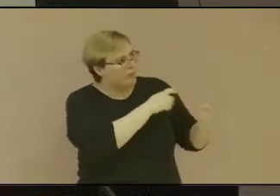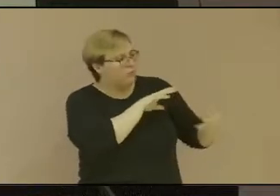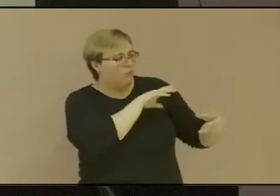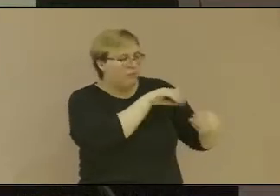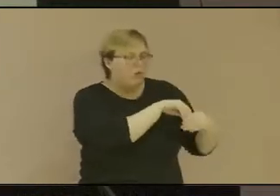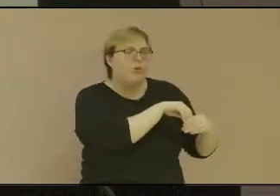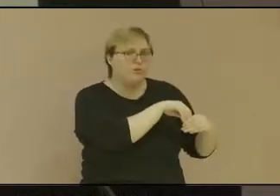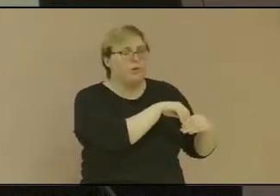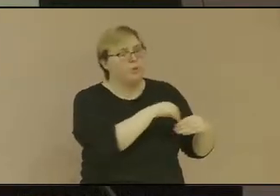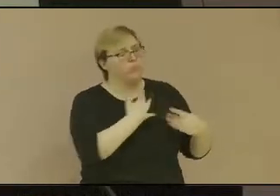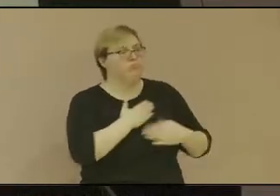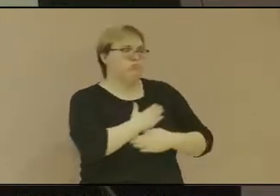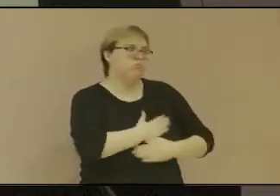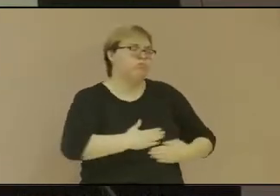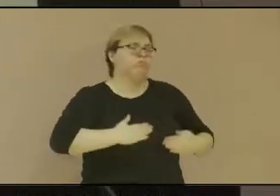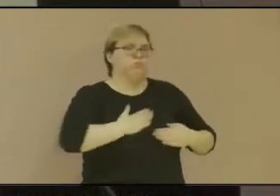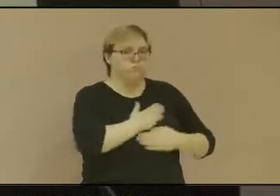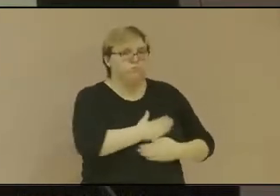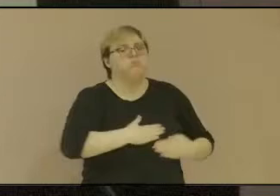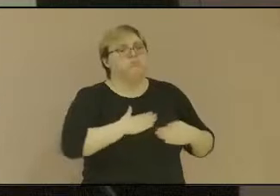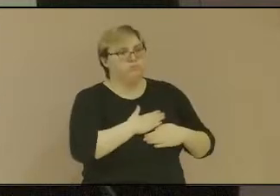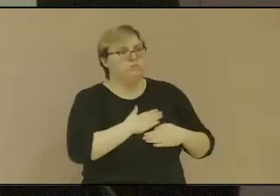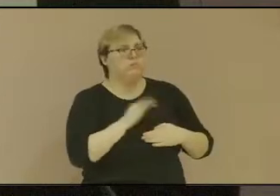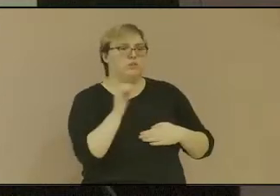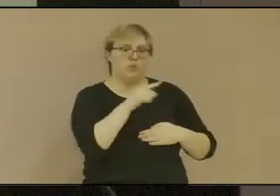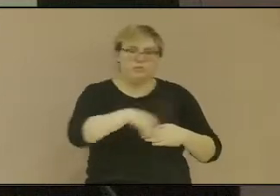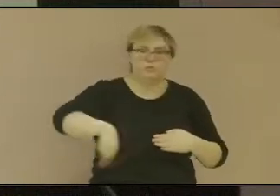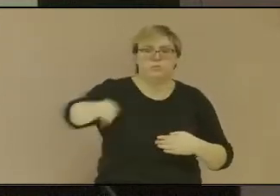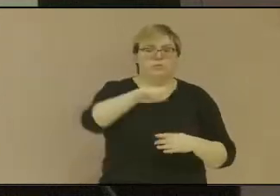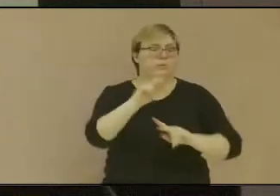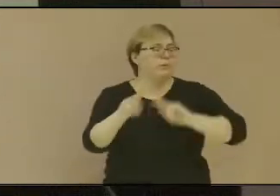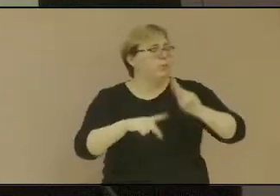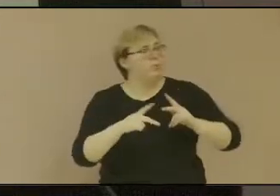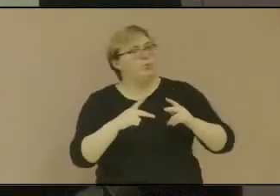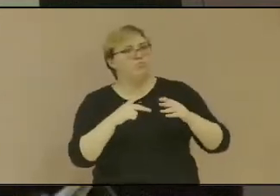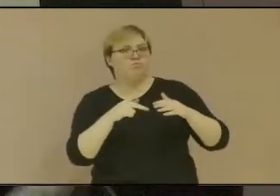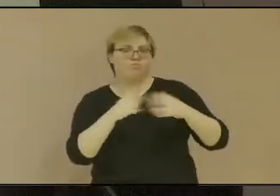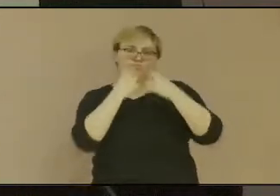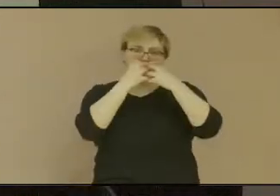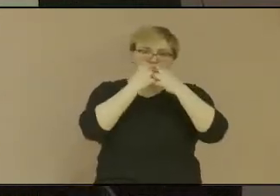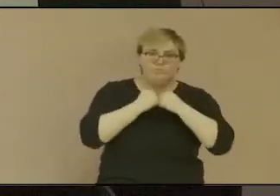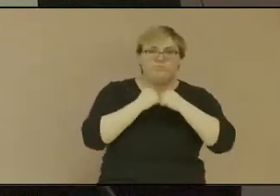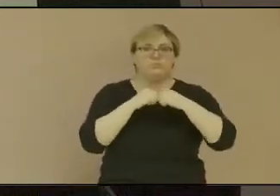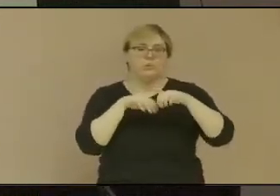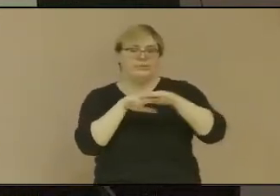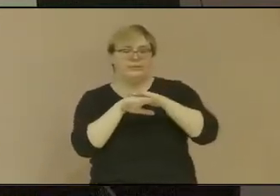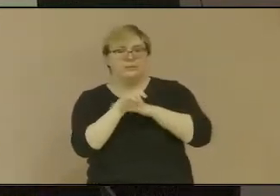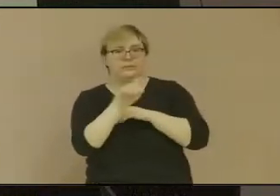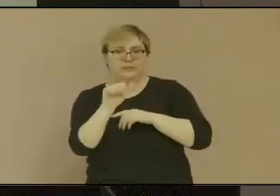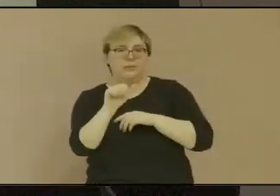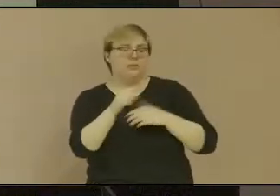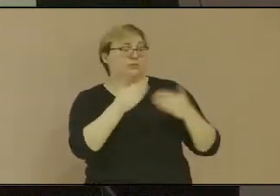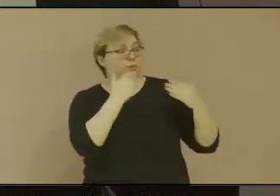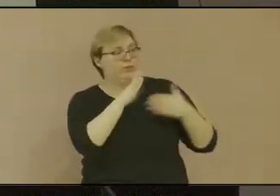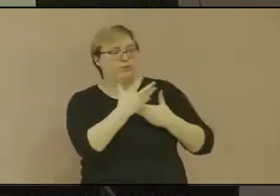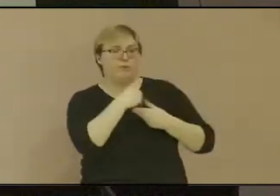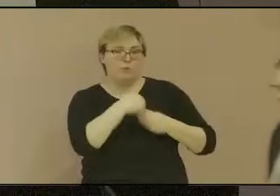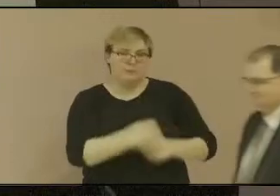to us and to all of those who care about accessibility and disability. So thank you.